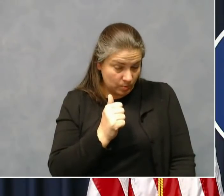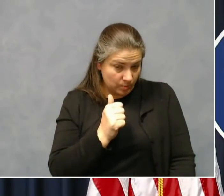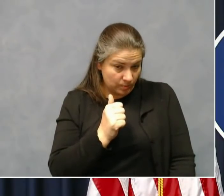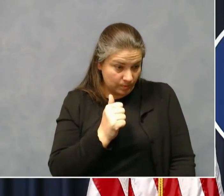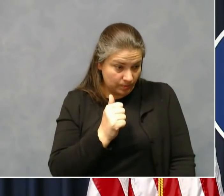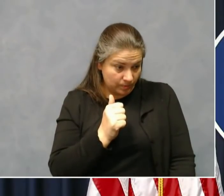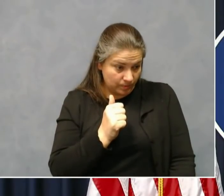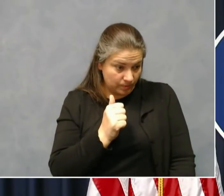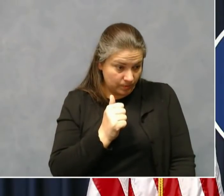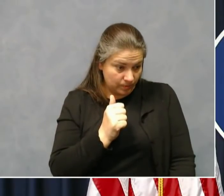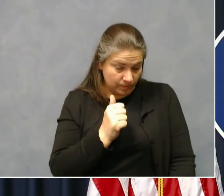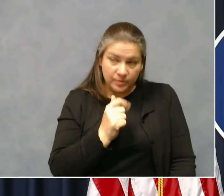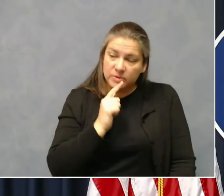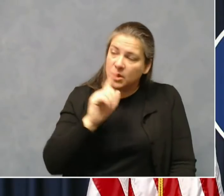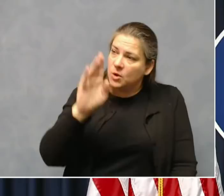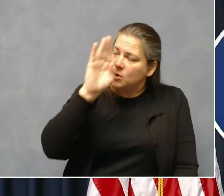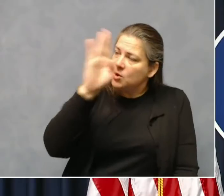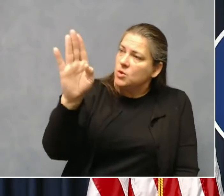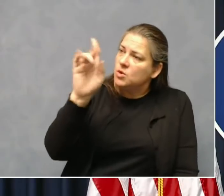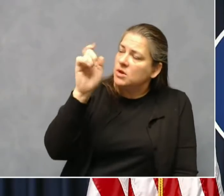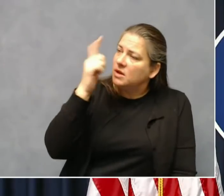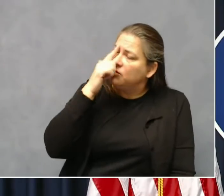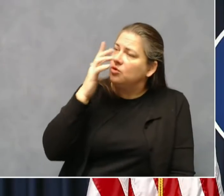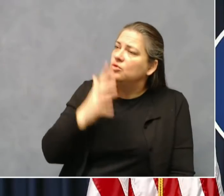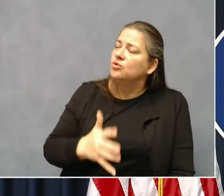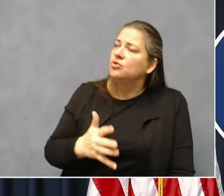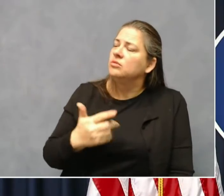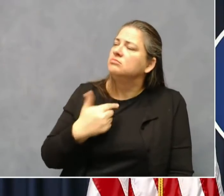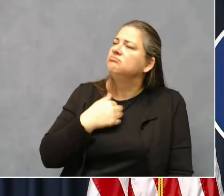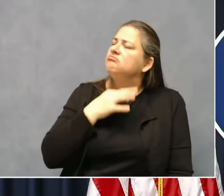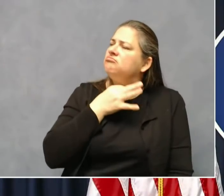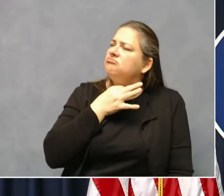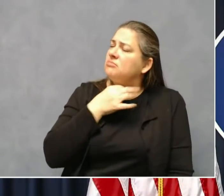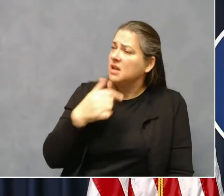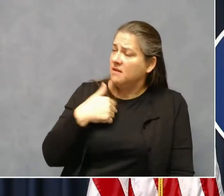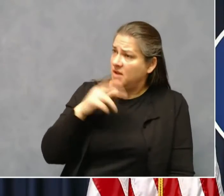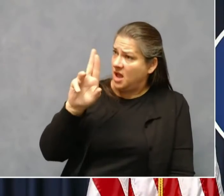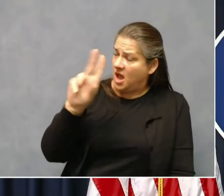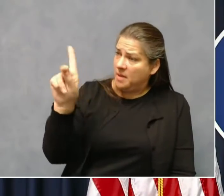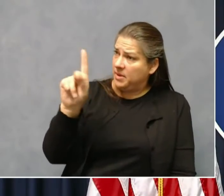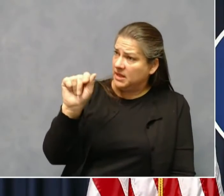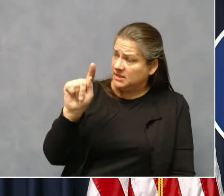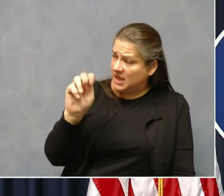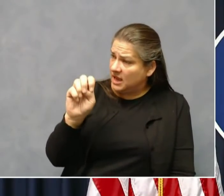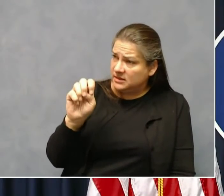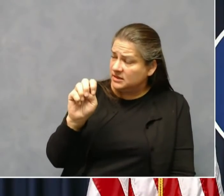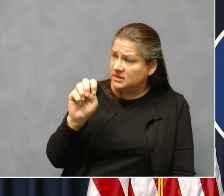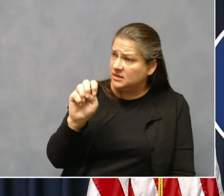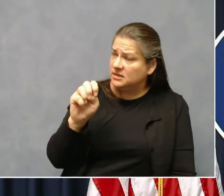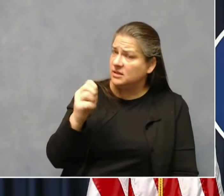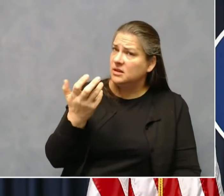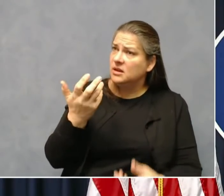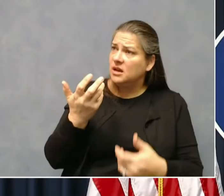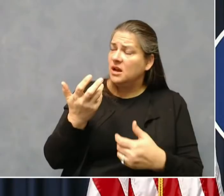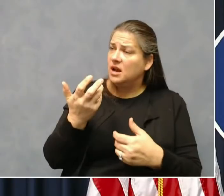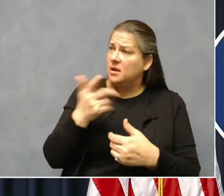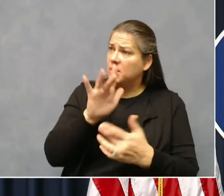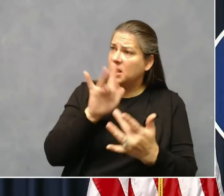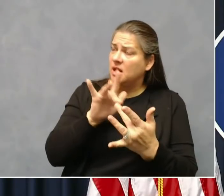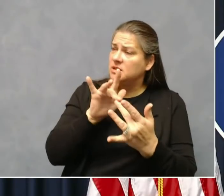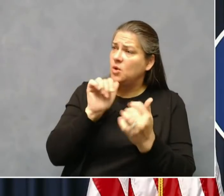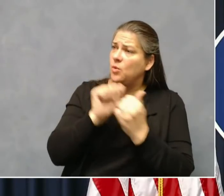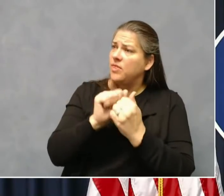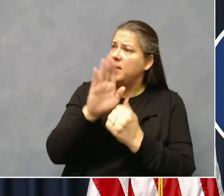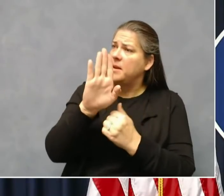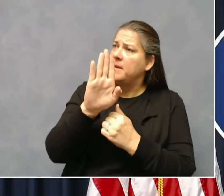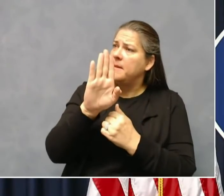Hi, Governor. I was curious if you have any updates on your administration's contact with the incoming Biden administration, and